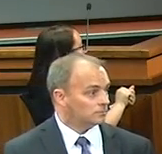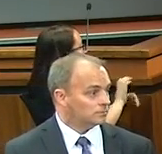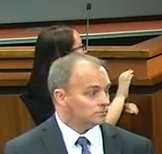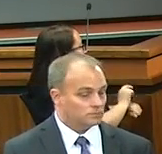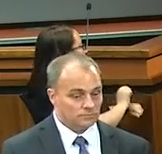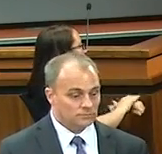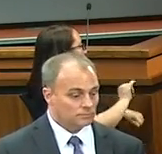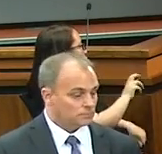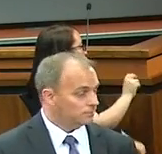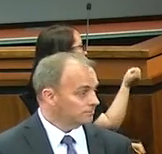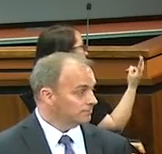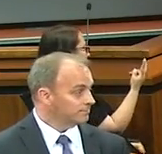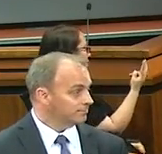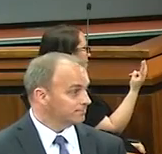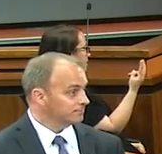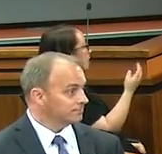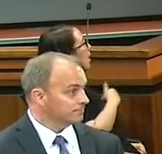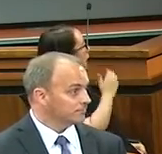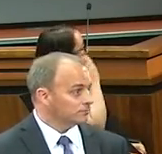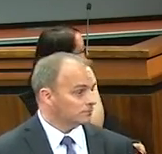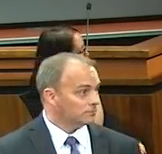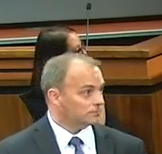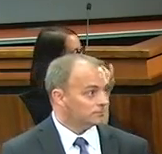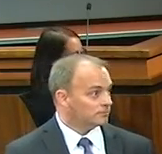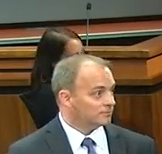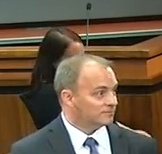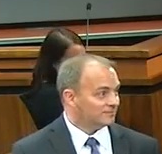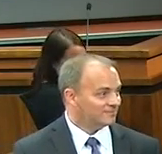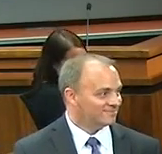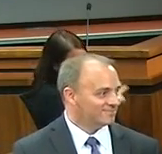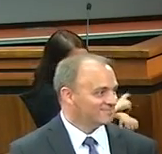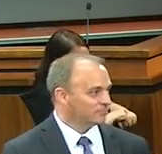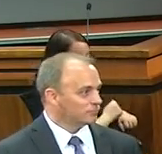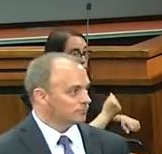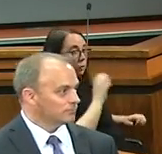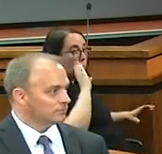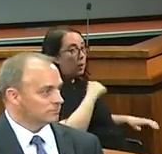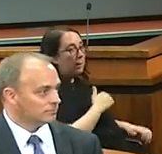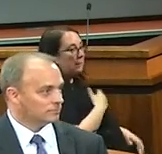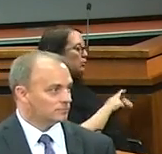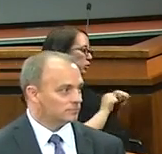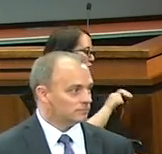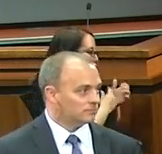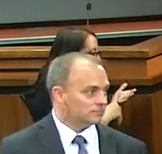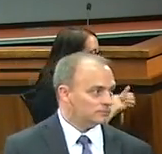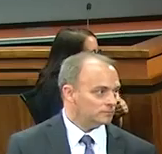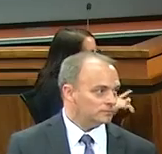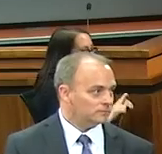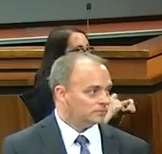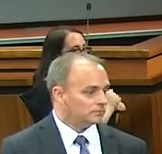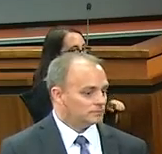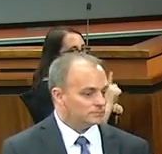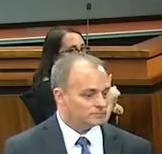those estimates there. So I know we've talked to Melissa on this multiple occasions. So I'm happy to continue the conversation there. But I really want to make sure that